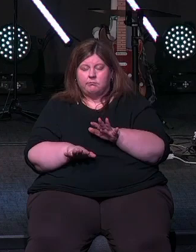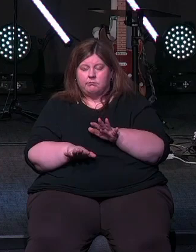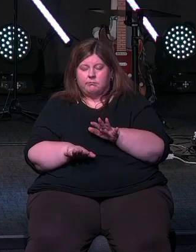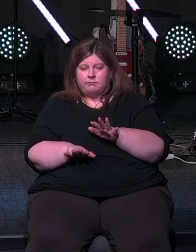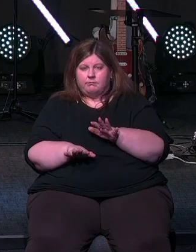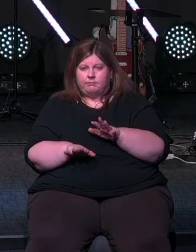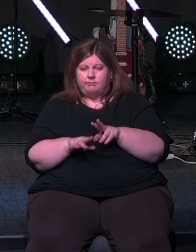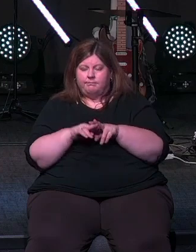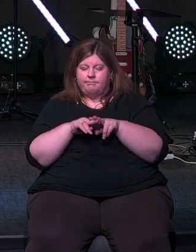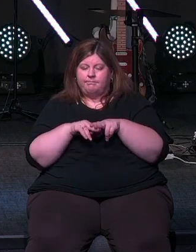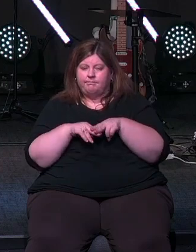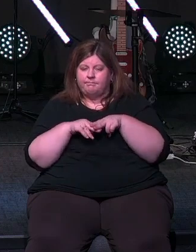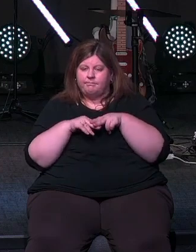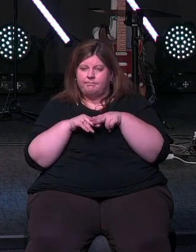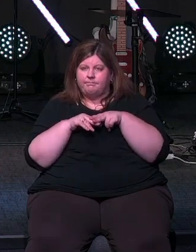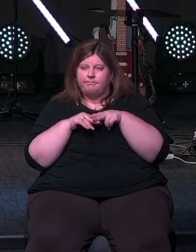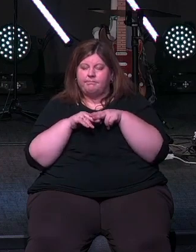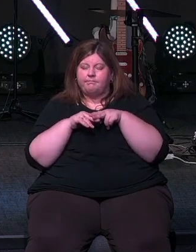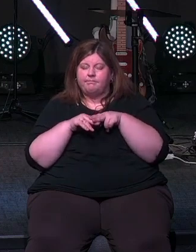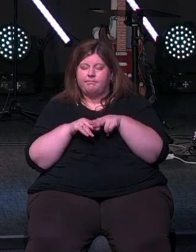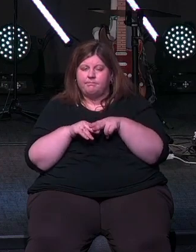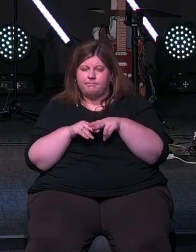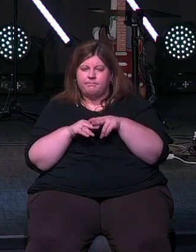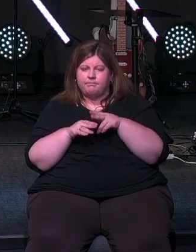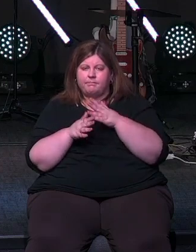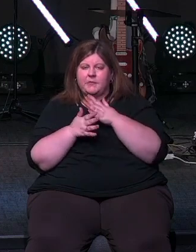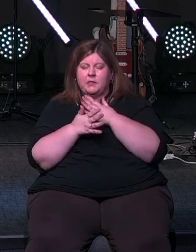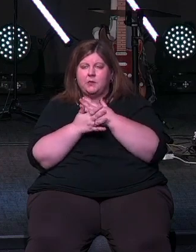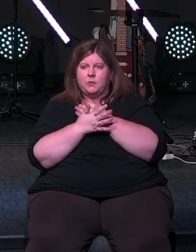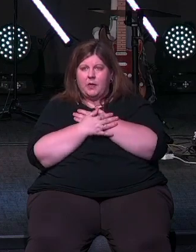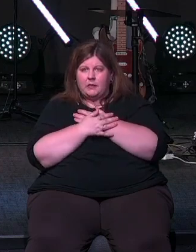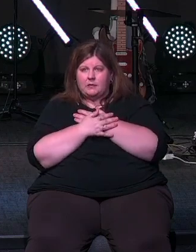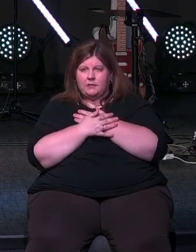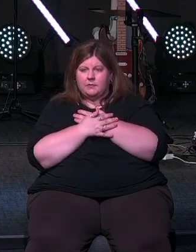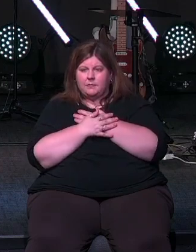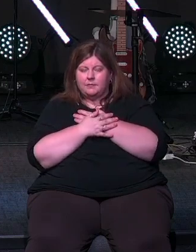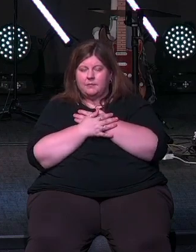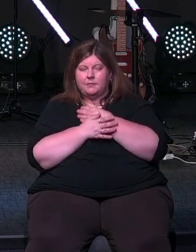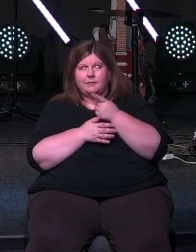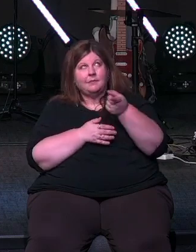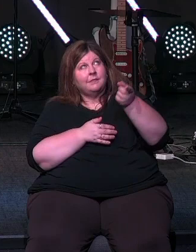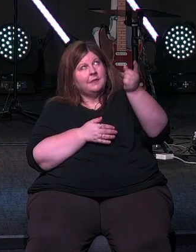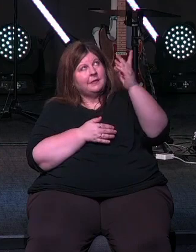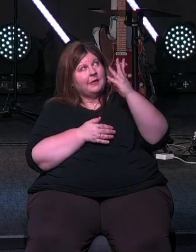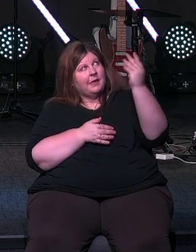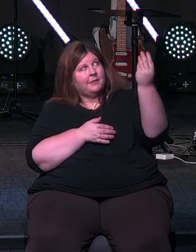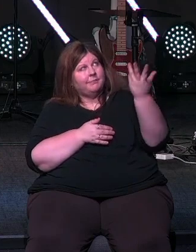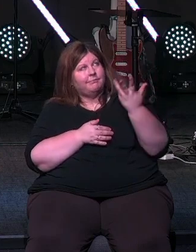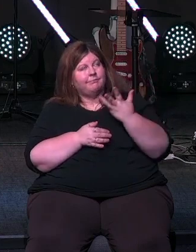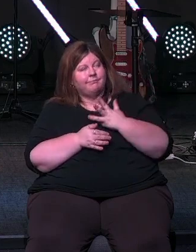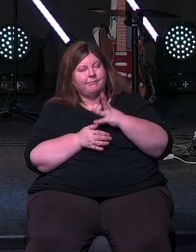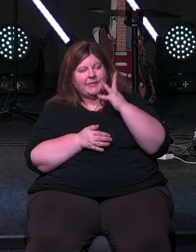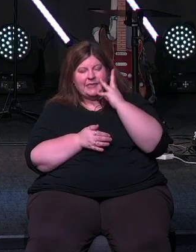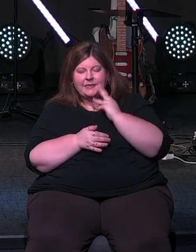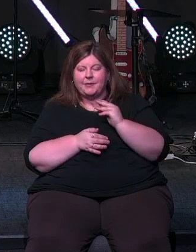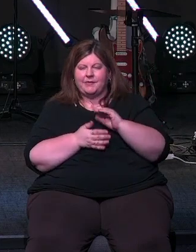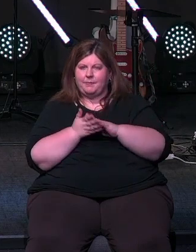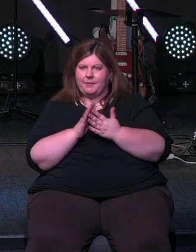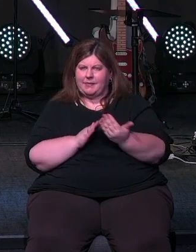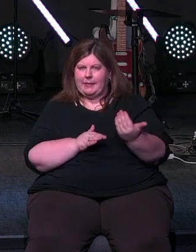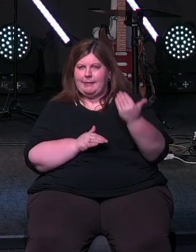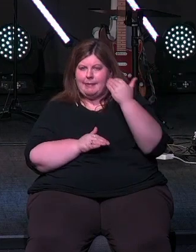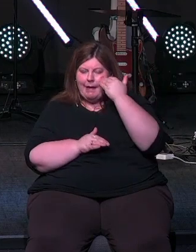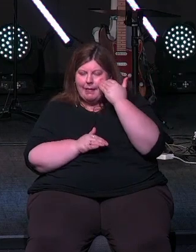sit, when we actually rest, we experience God. Like it becomes a knowledge. Like I know